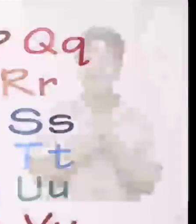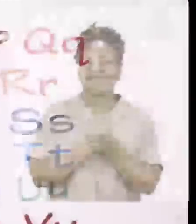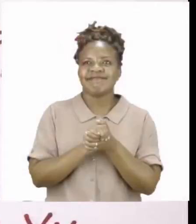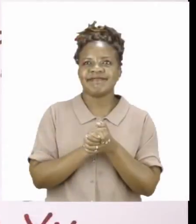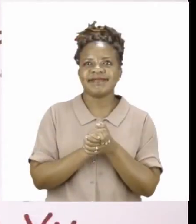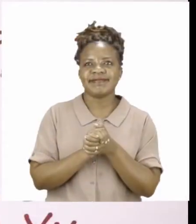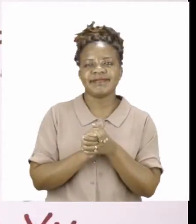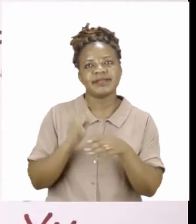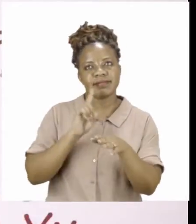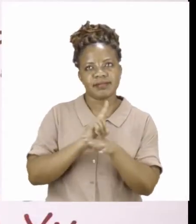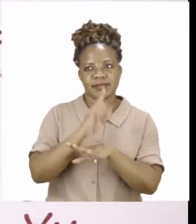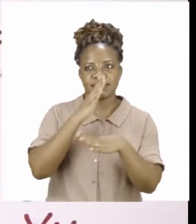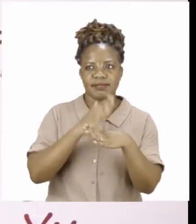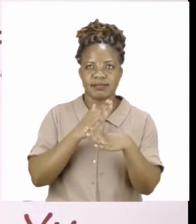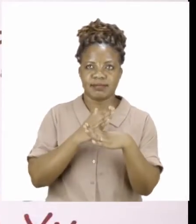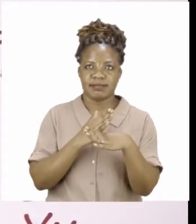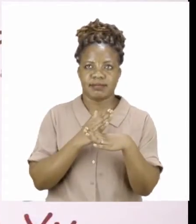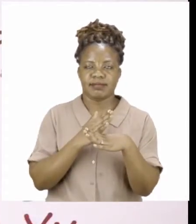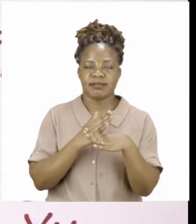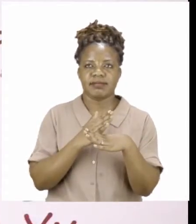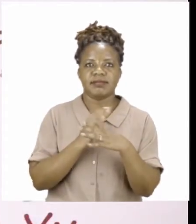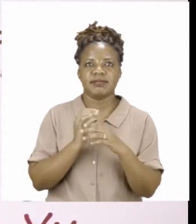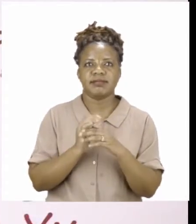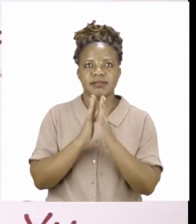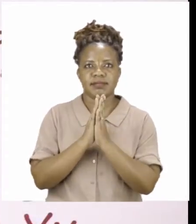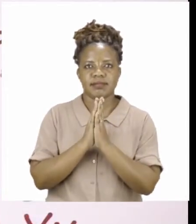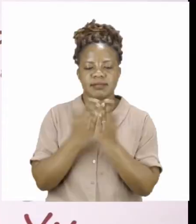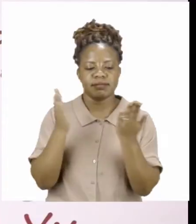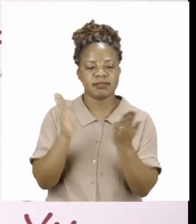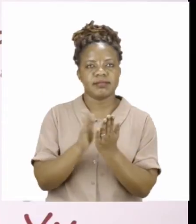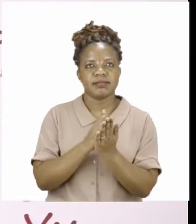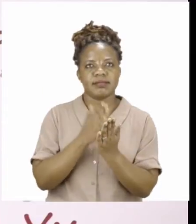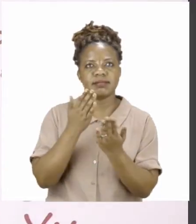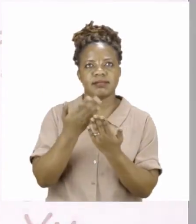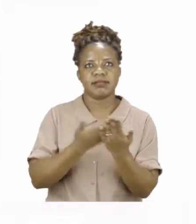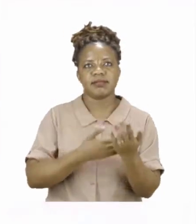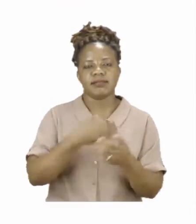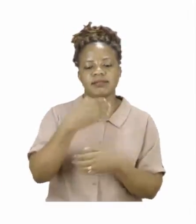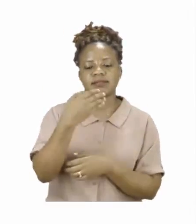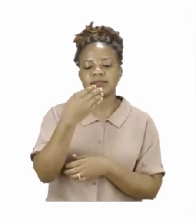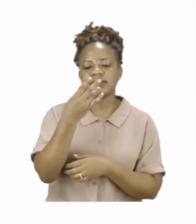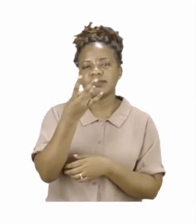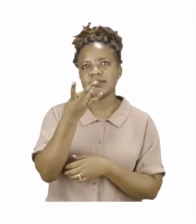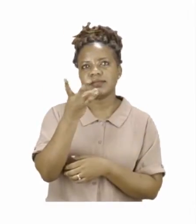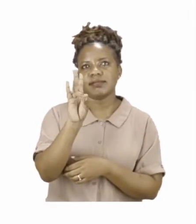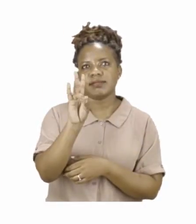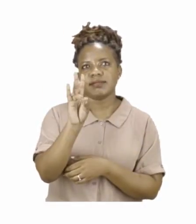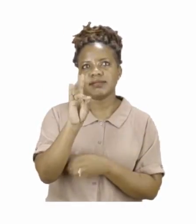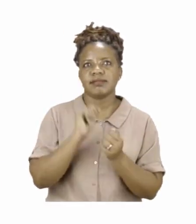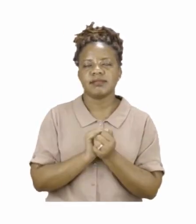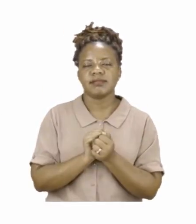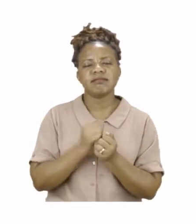For our first exercise today, boys and girls, let's turn to page 7. On page 7, we have